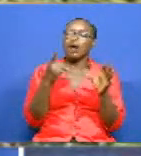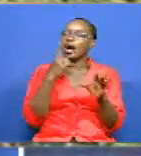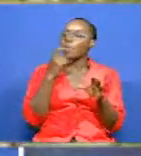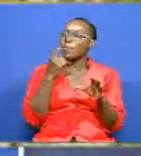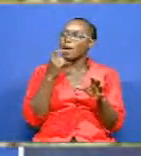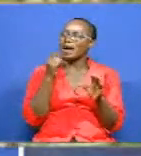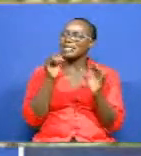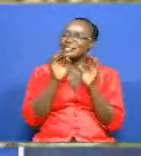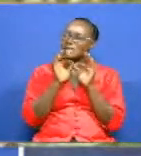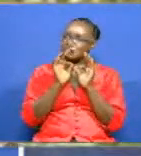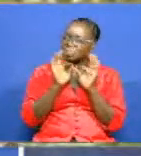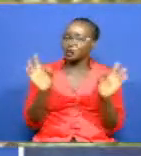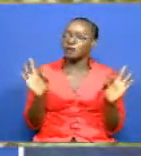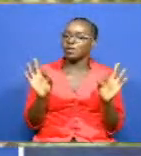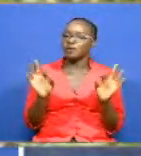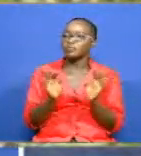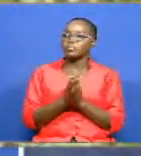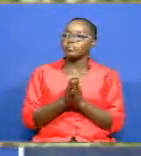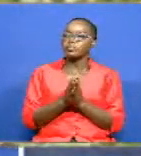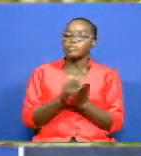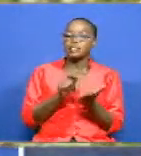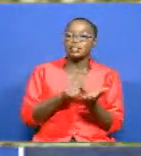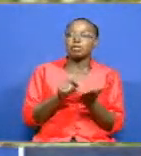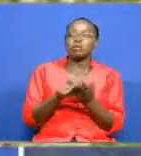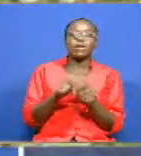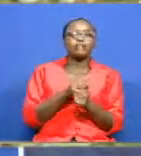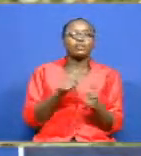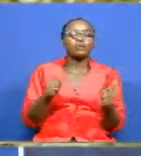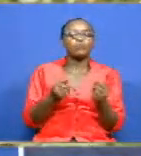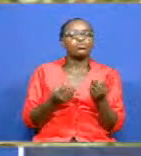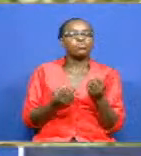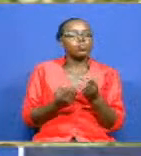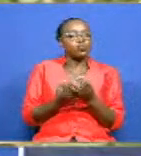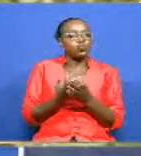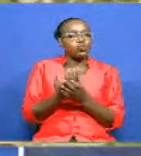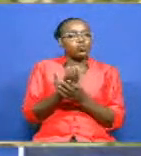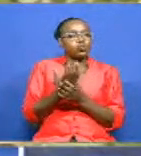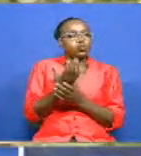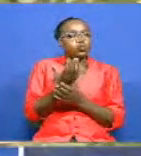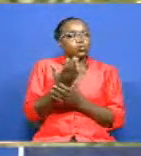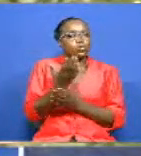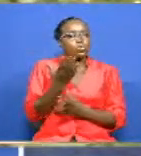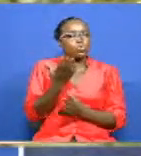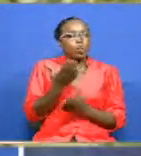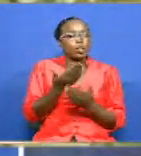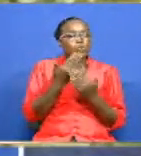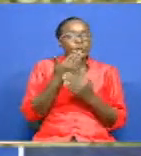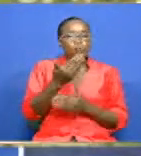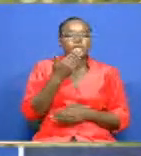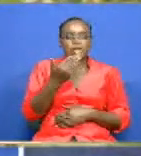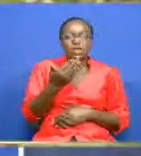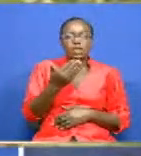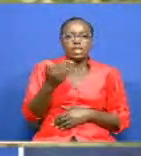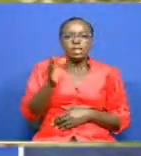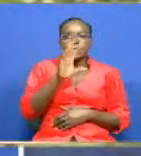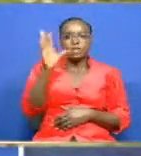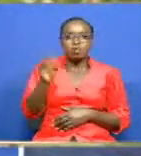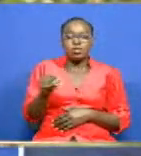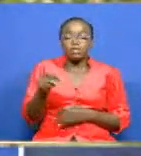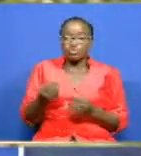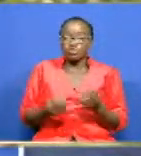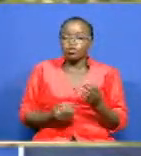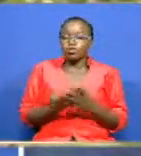kabisa. Tuliweza kupanda vizuri, ikachubuka, ikamea. Na tunashukuru, percentage yake ya